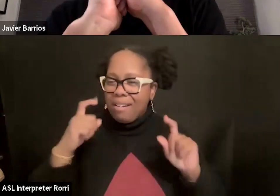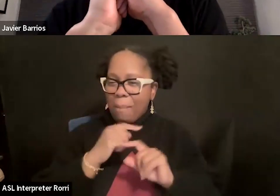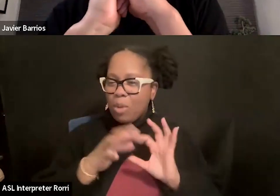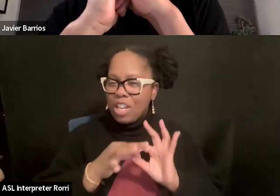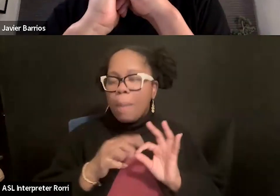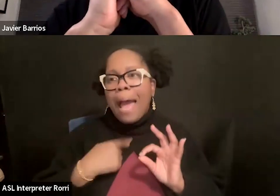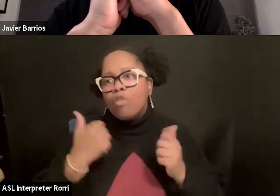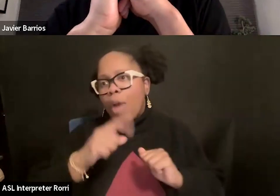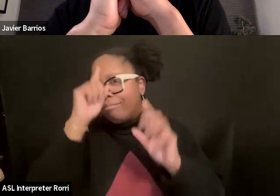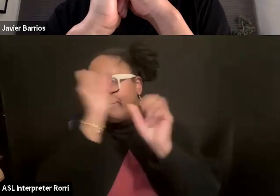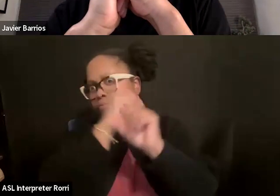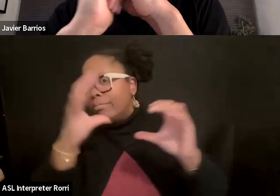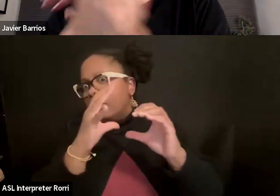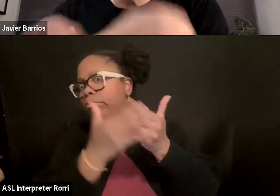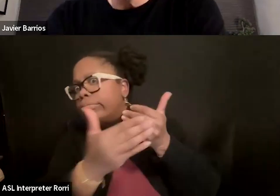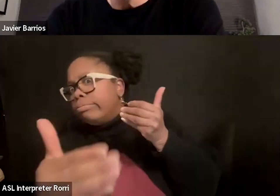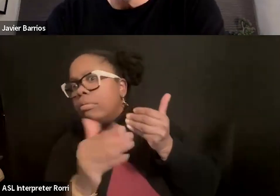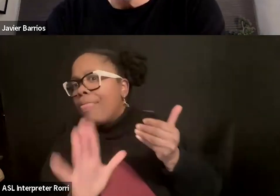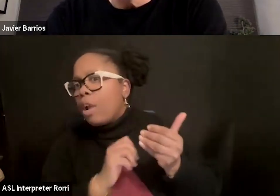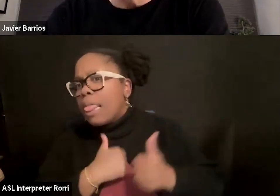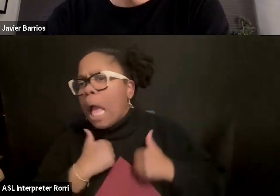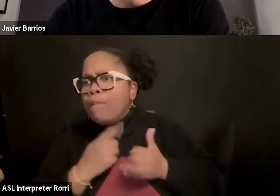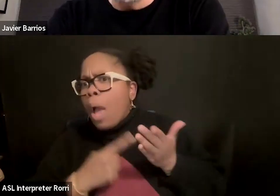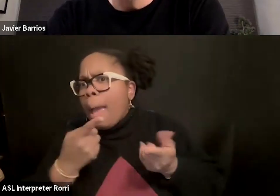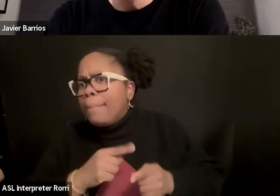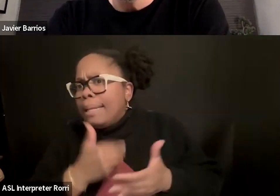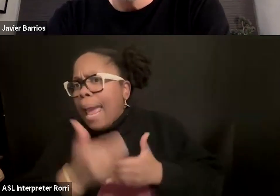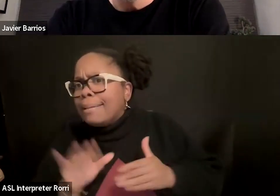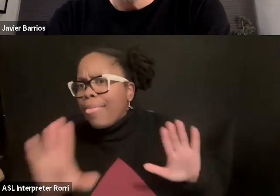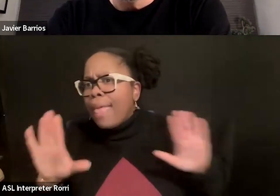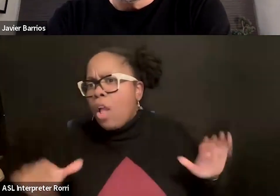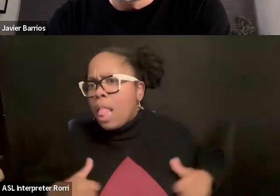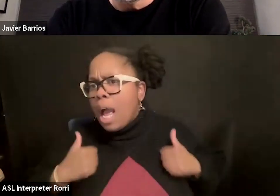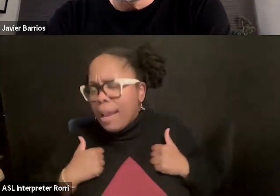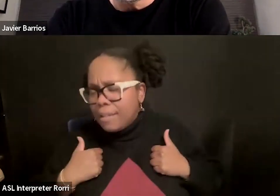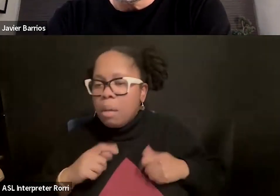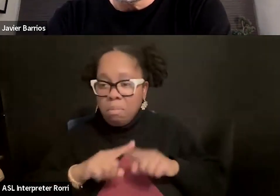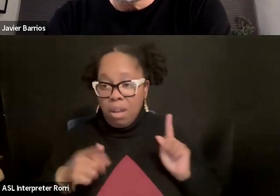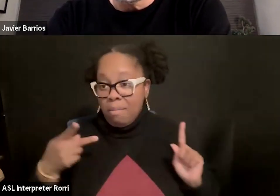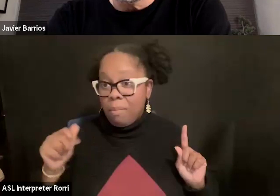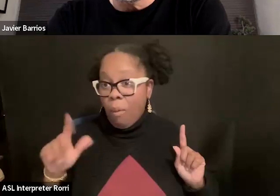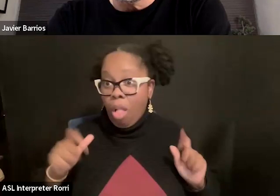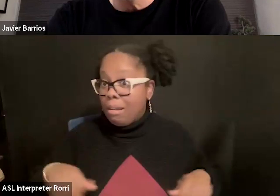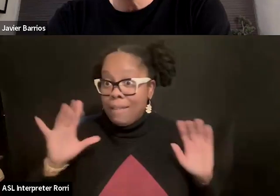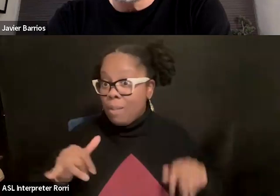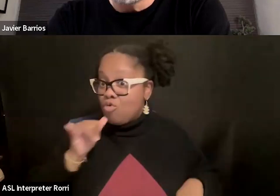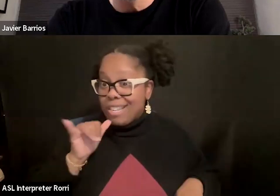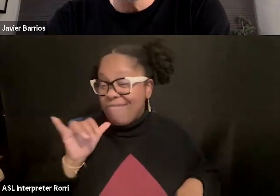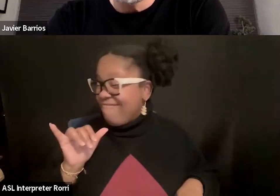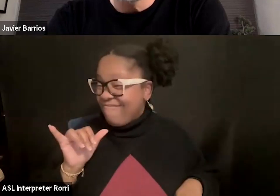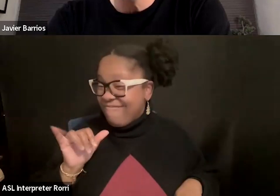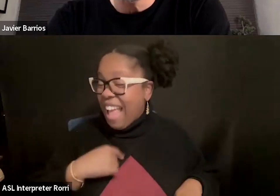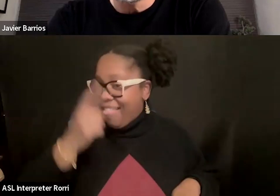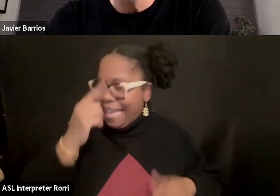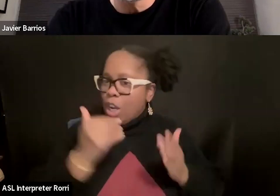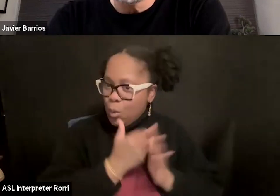the movie. To me, the movie doesn't end. I have thoughts of where they each went afterwards, but I don't know if Paul gives up drinking per se. I think he's got a new relationship with him.